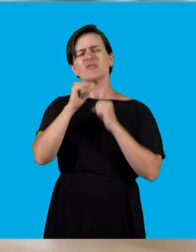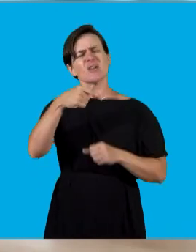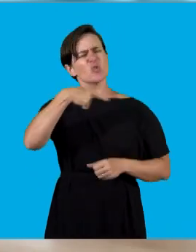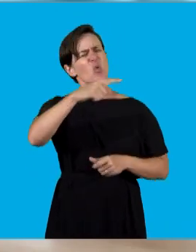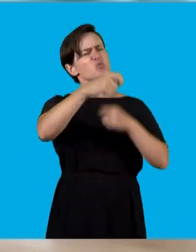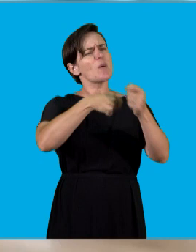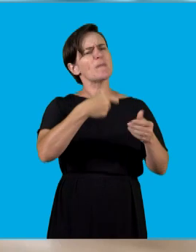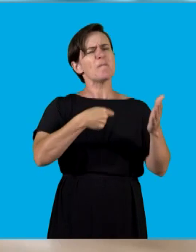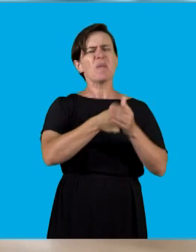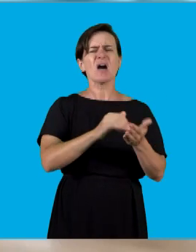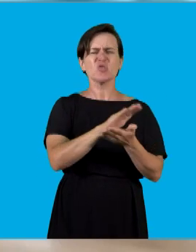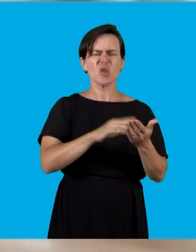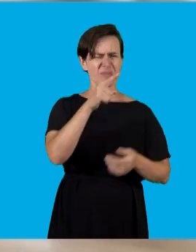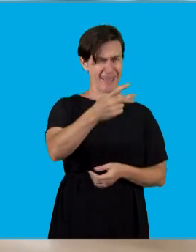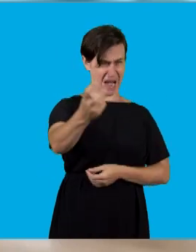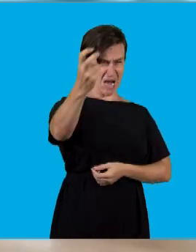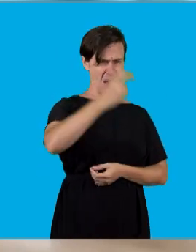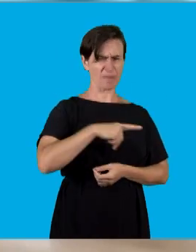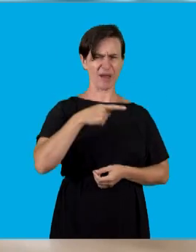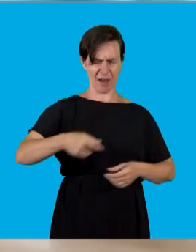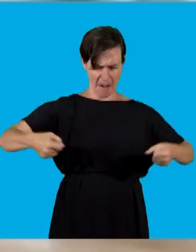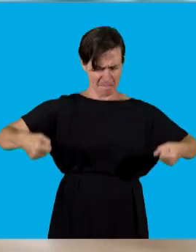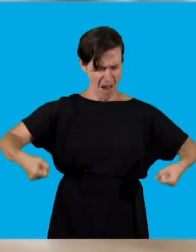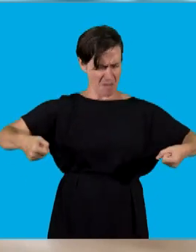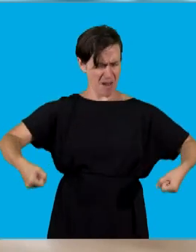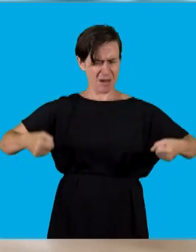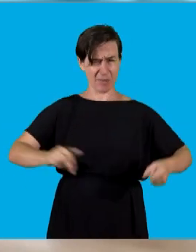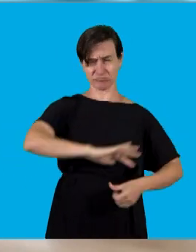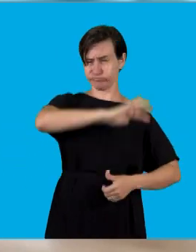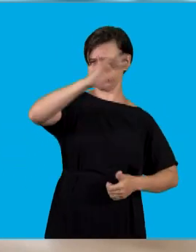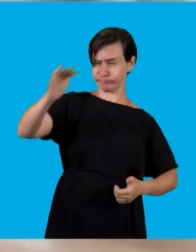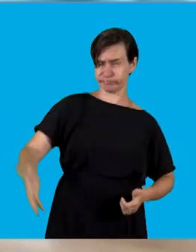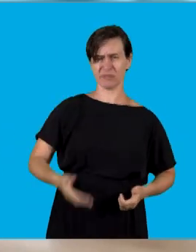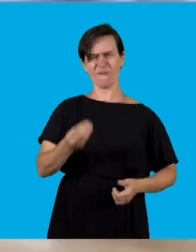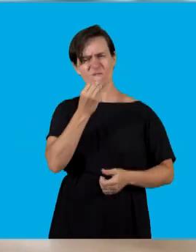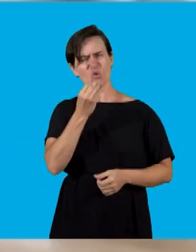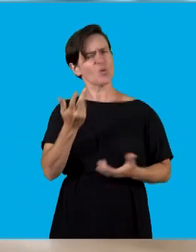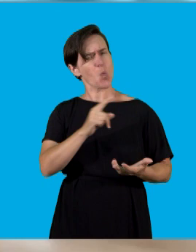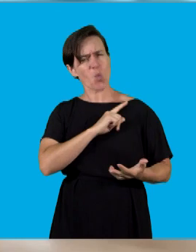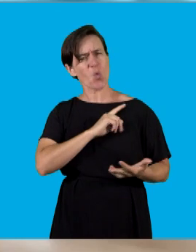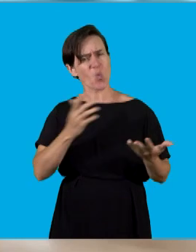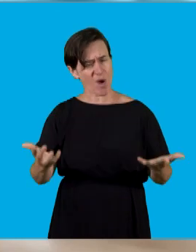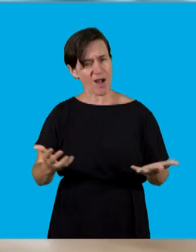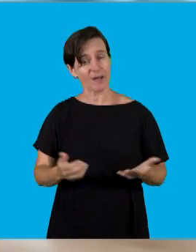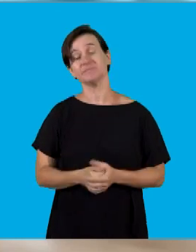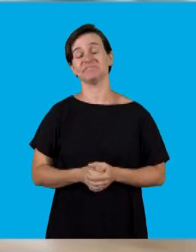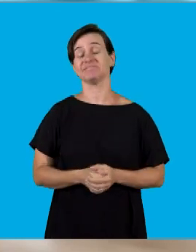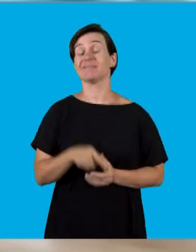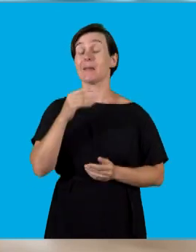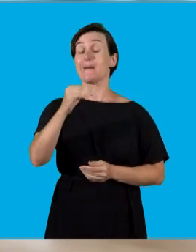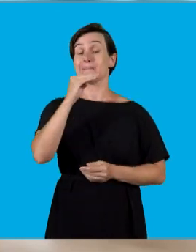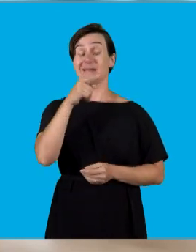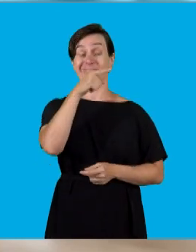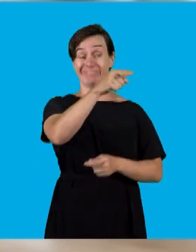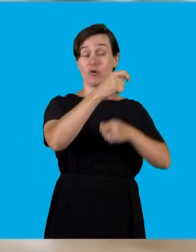buy soap at a shop, but they come back with plastics full of groceries. Now you must know that they